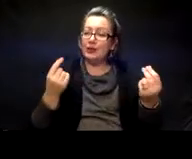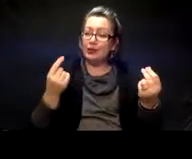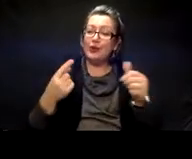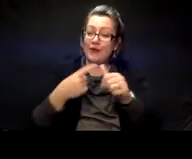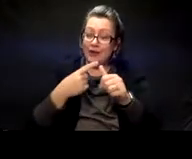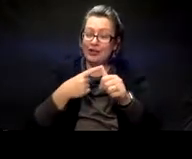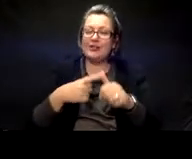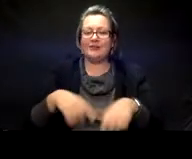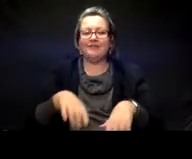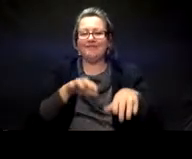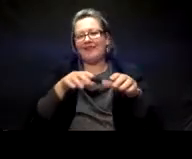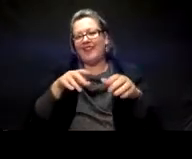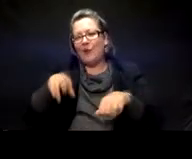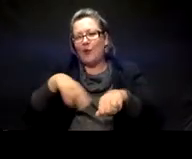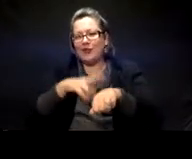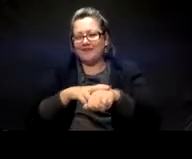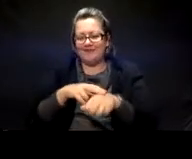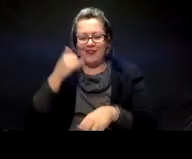call.